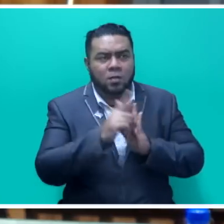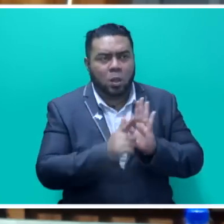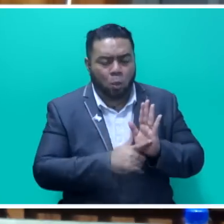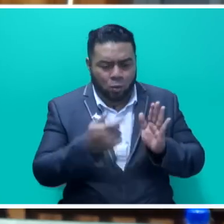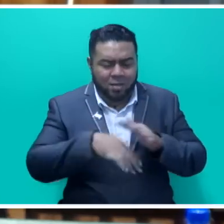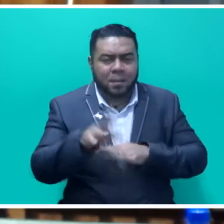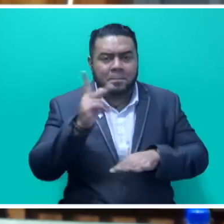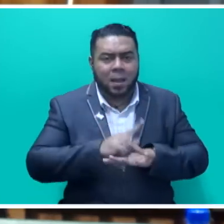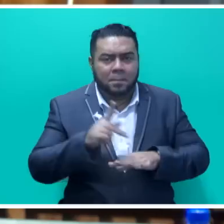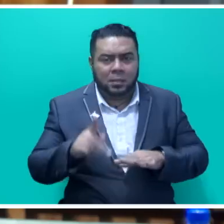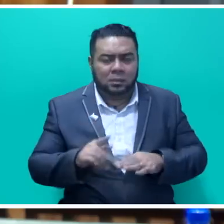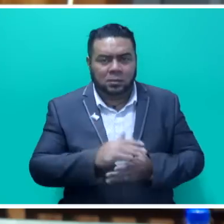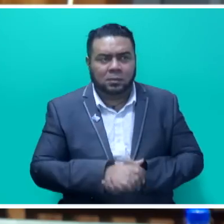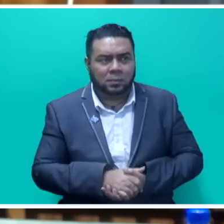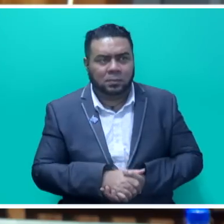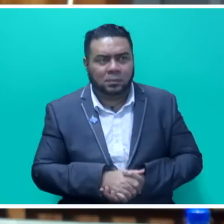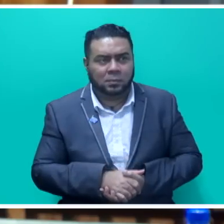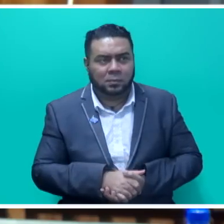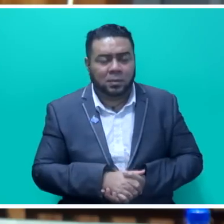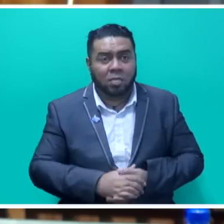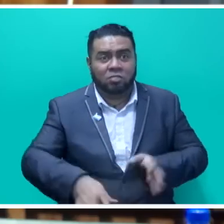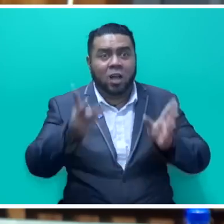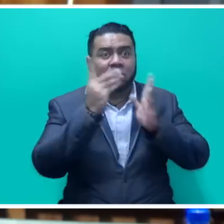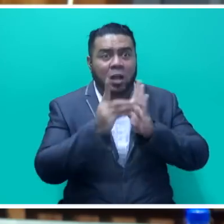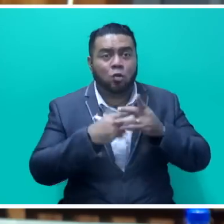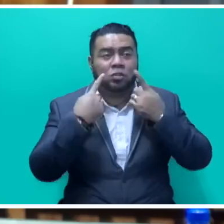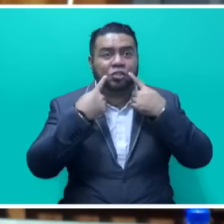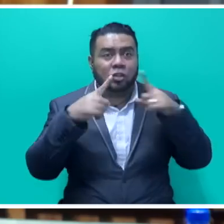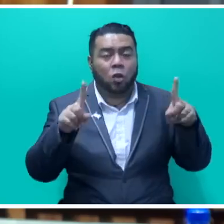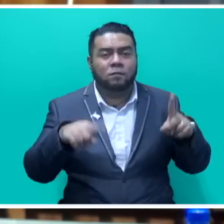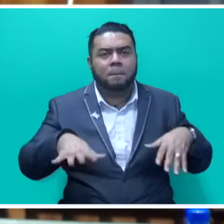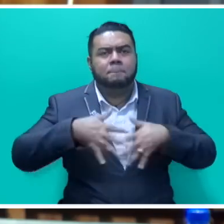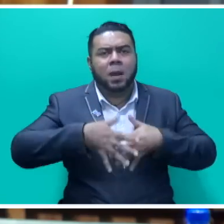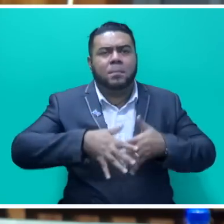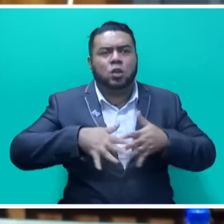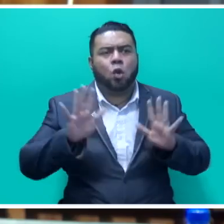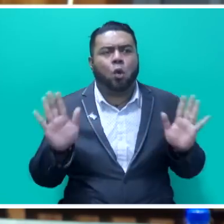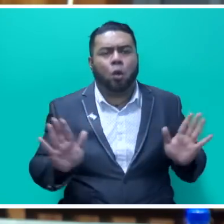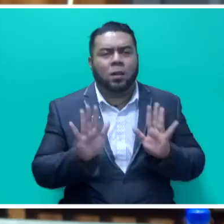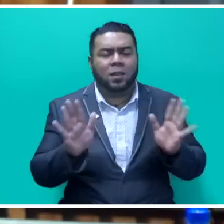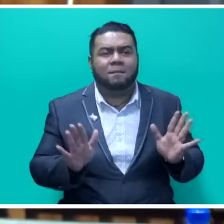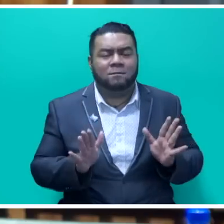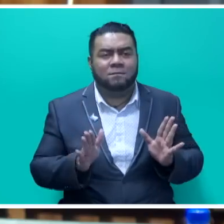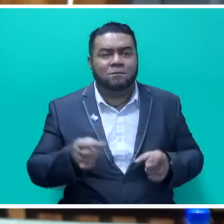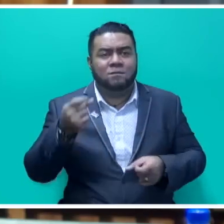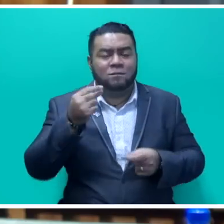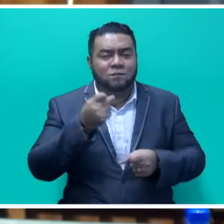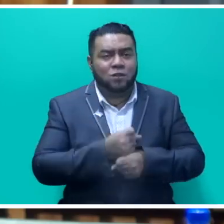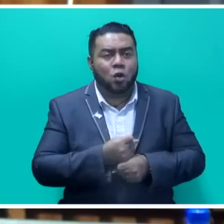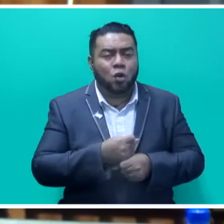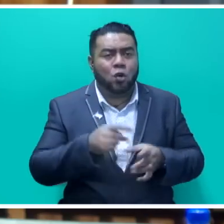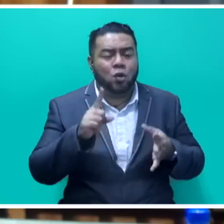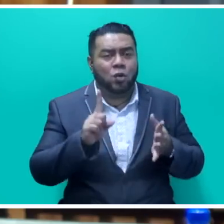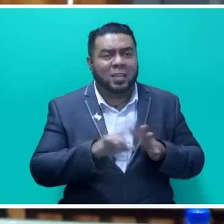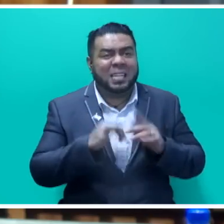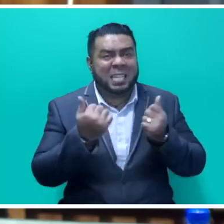parliament. The declaration of a public holiday for Girmit Day to honor and pay tribute to our